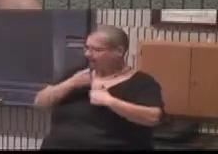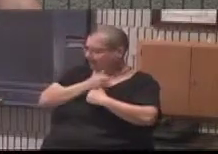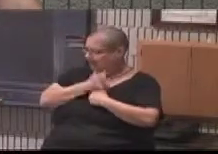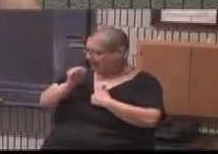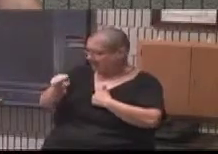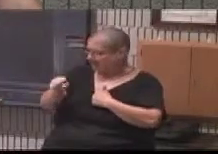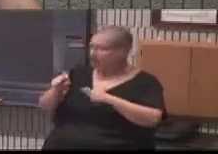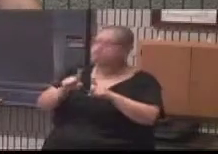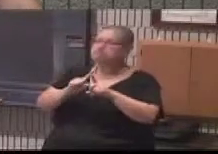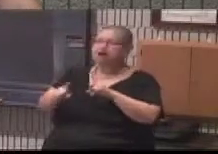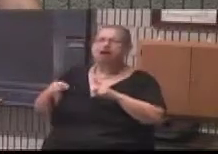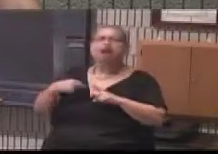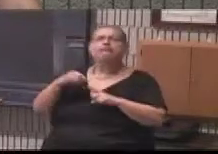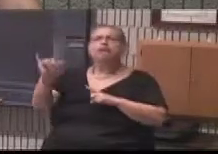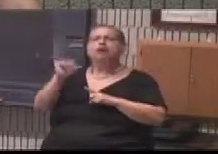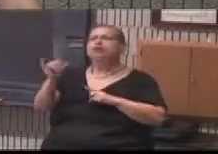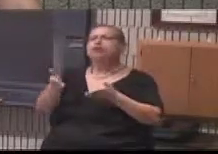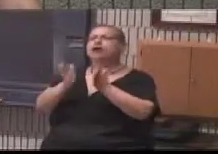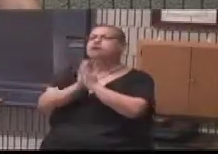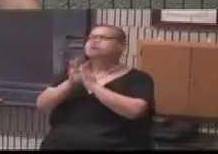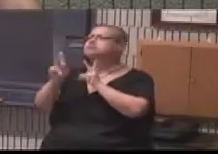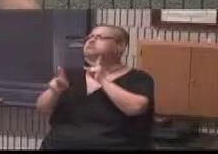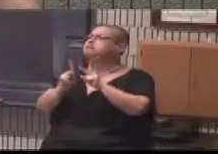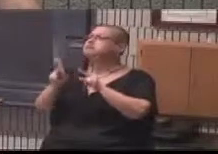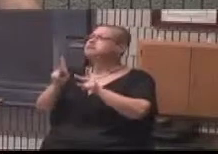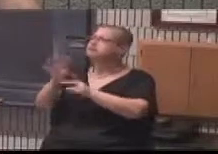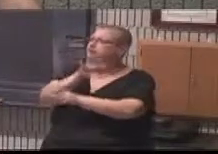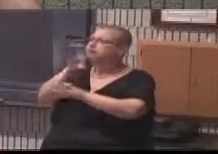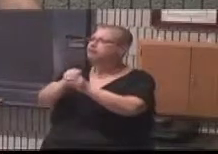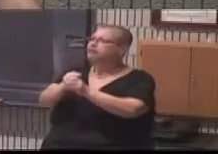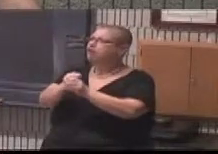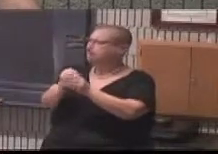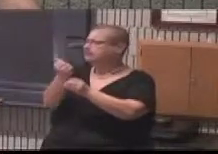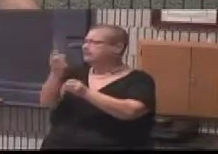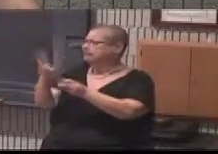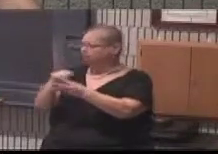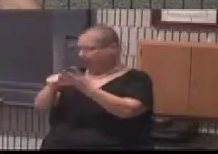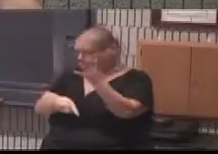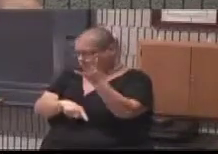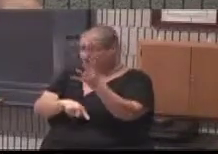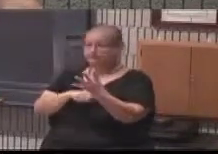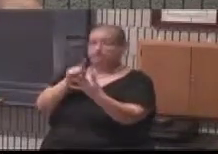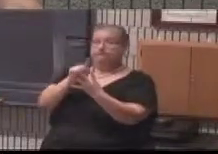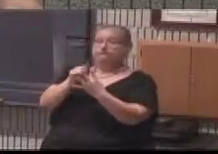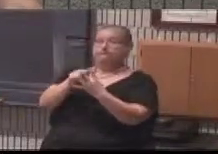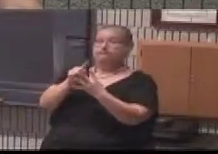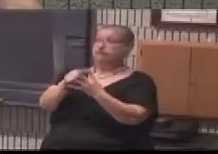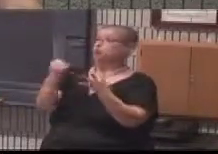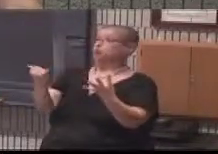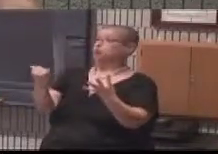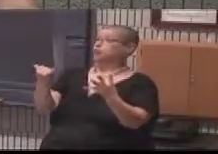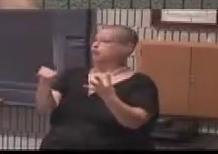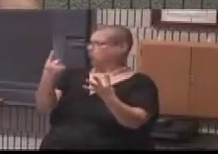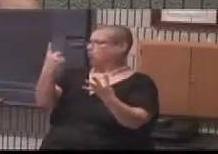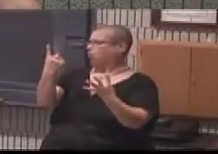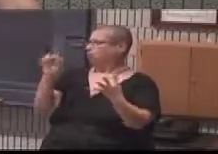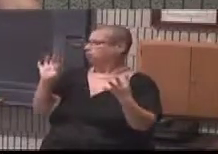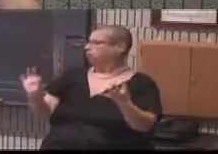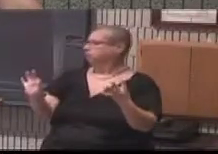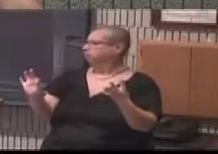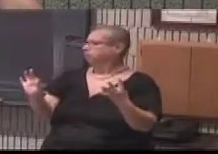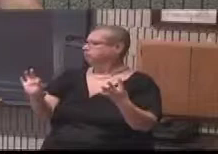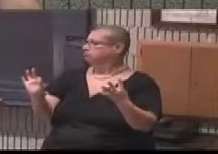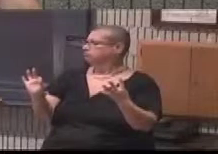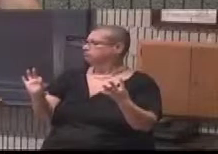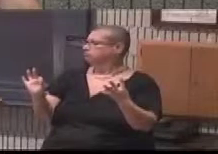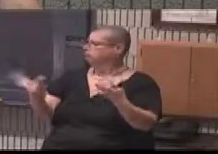I'm asking that people get involved in a couple ways. First of all, part of what you're doing today is